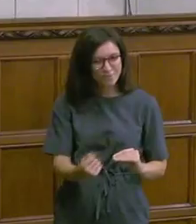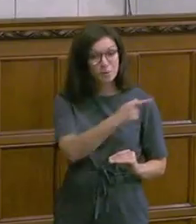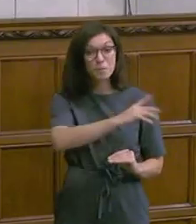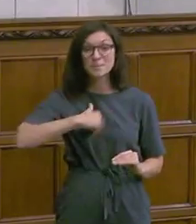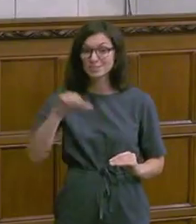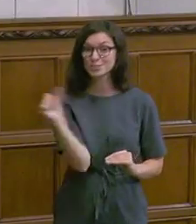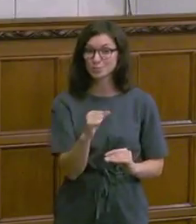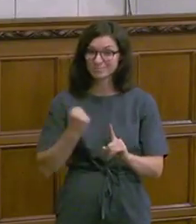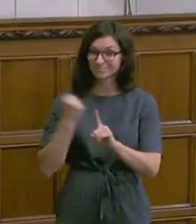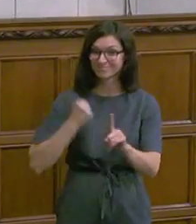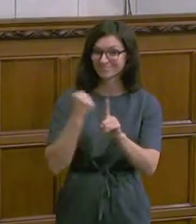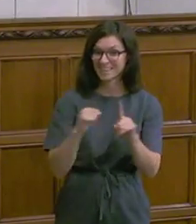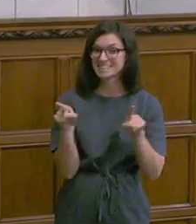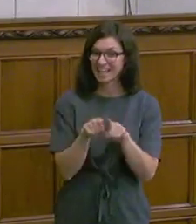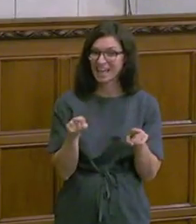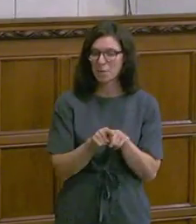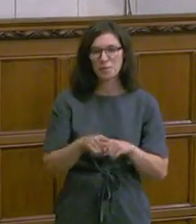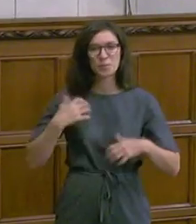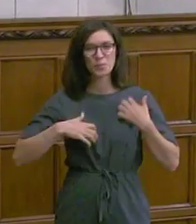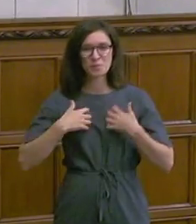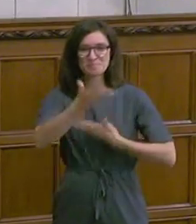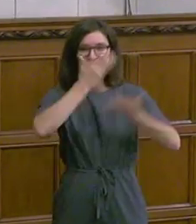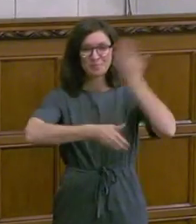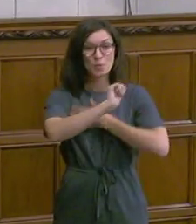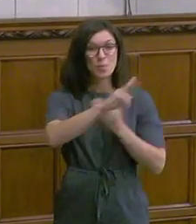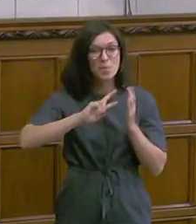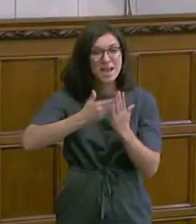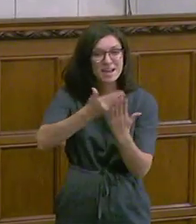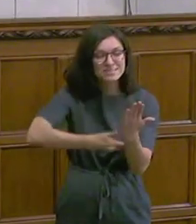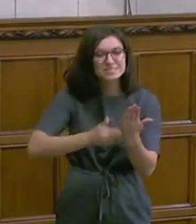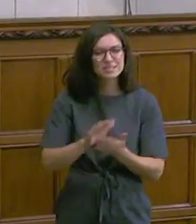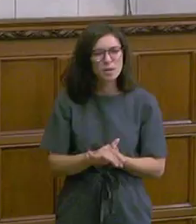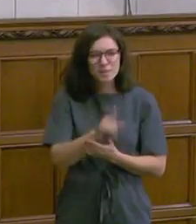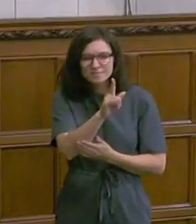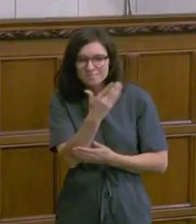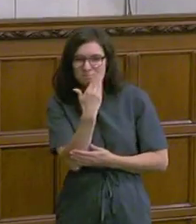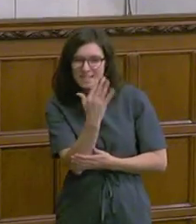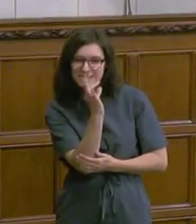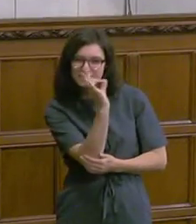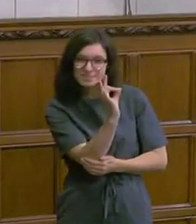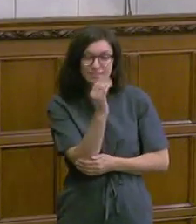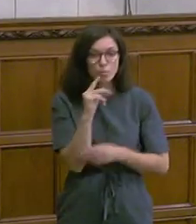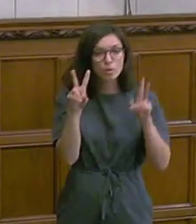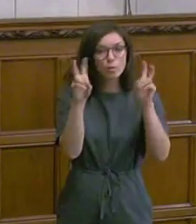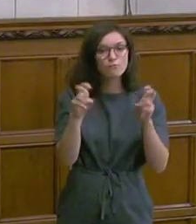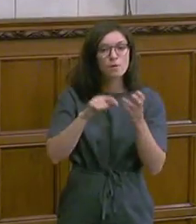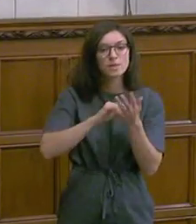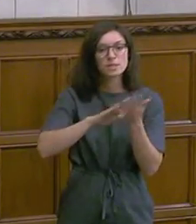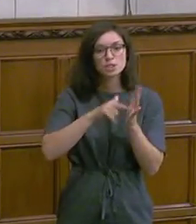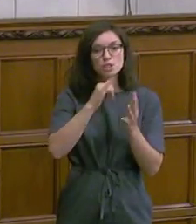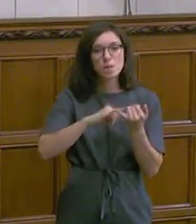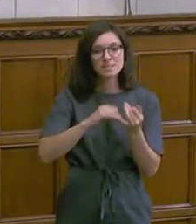us know his plans. But I would like to, Mr Stringer, if you permit me, end with just a very quick quote from Thomas Bailey,